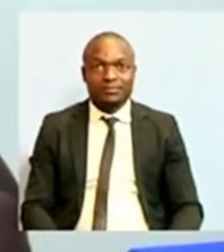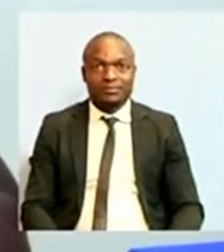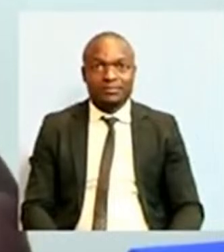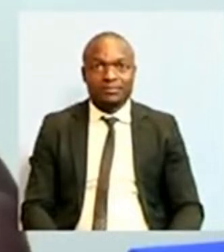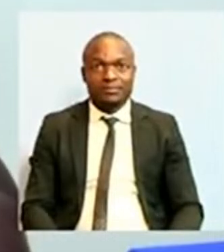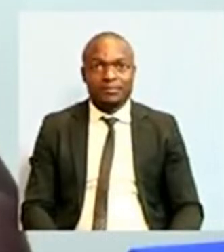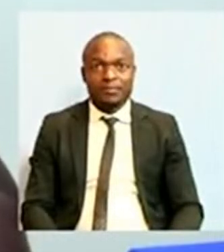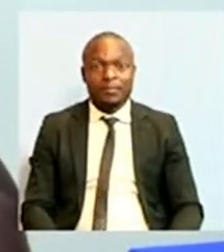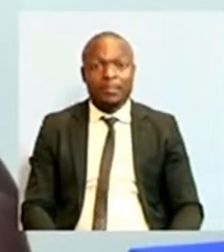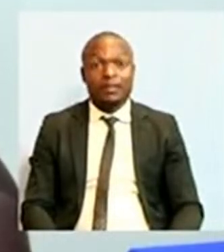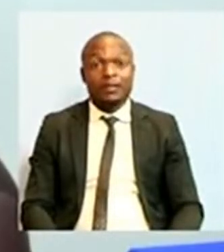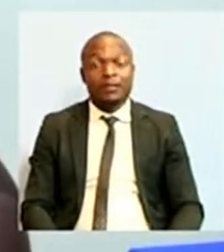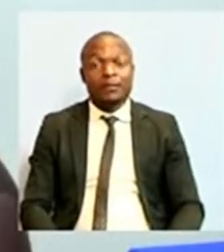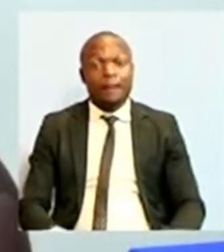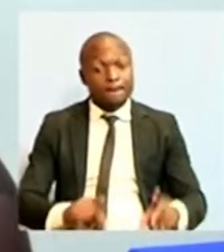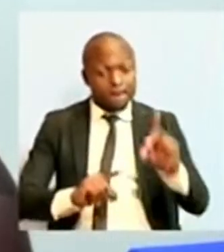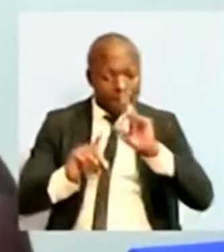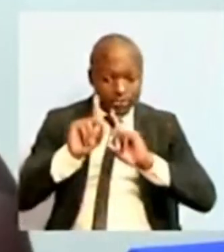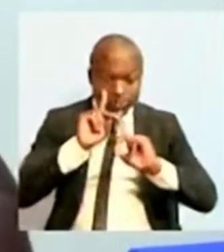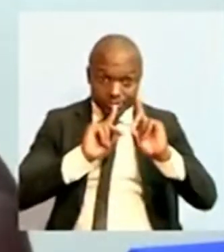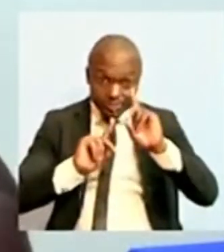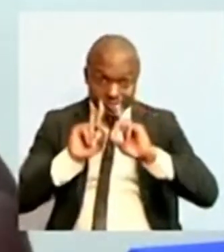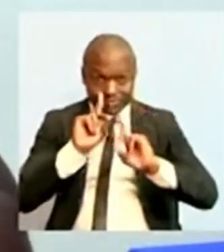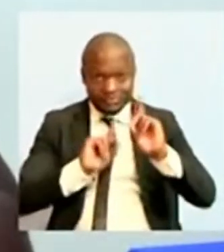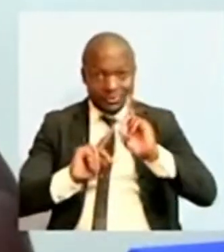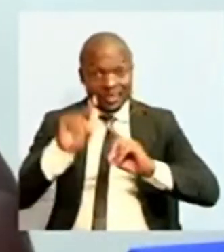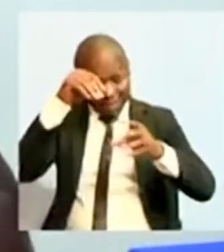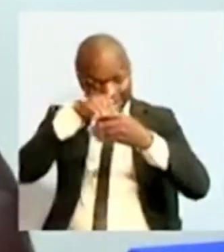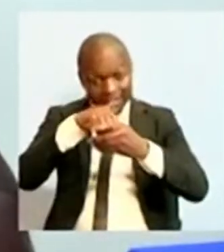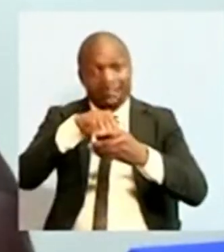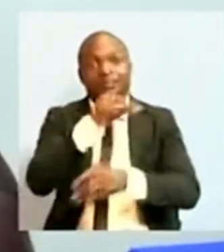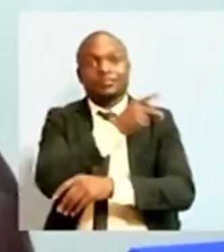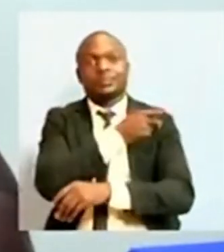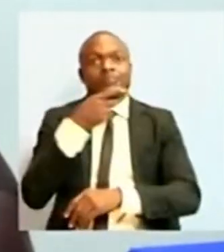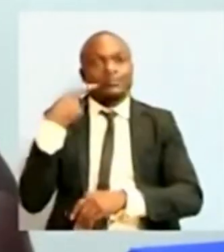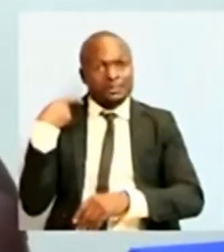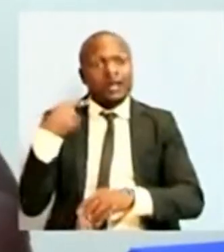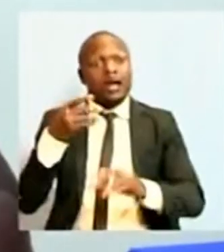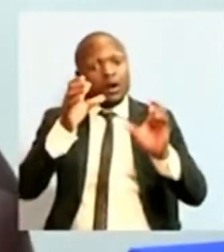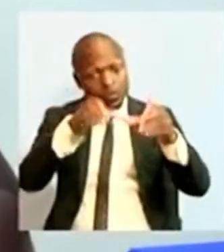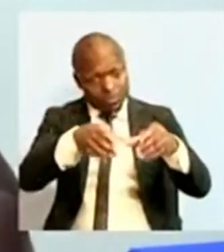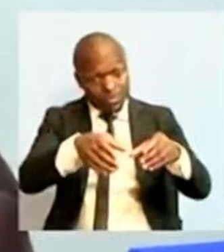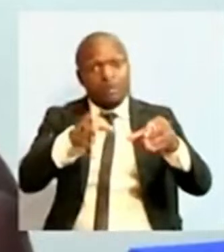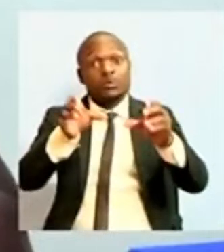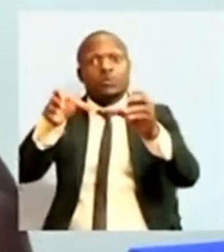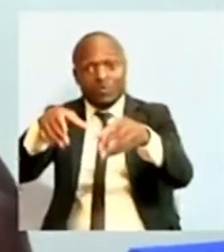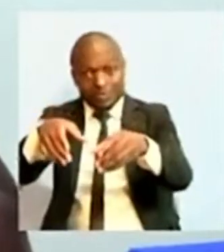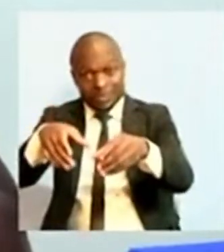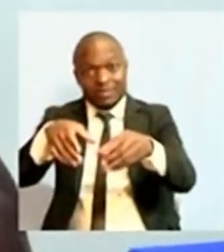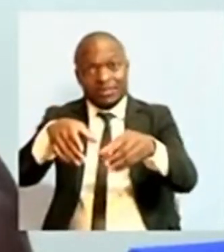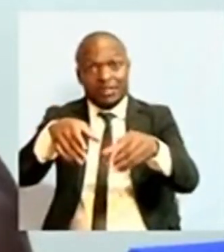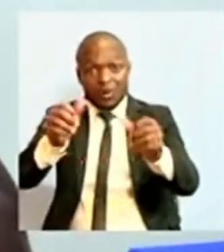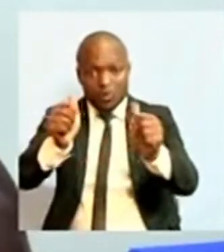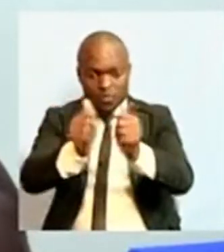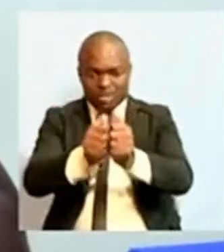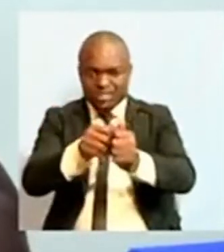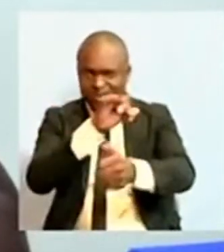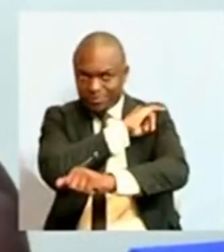towards their deliberations in the House and the committees with